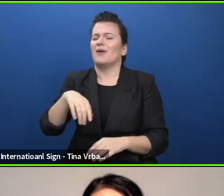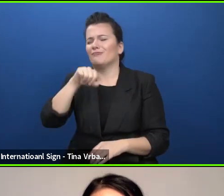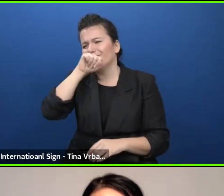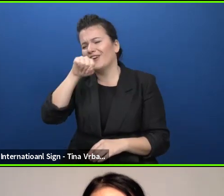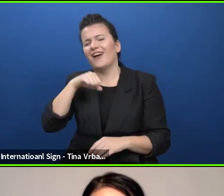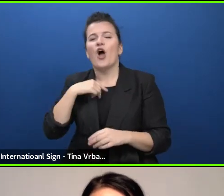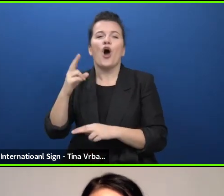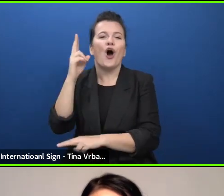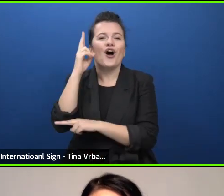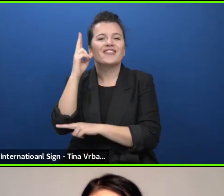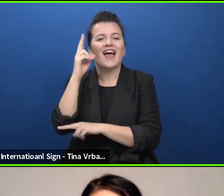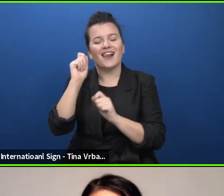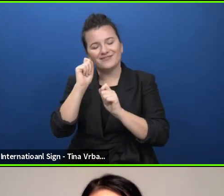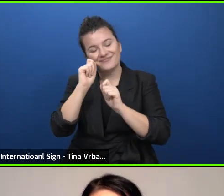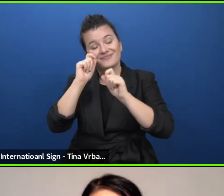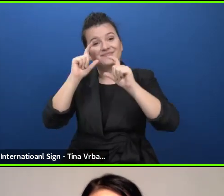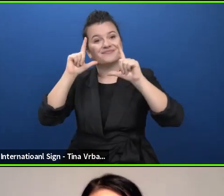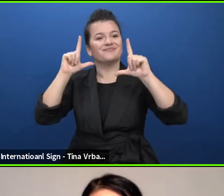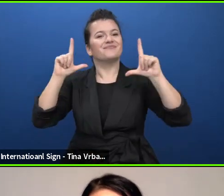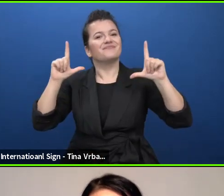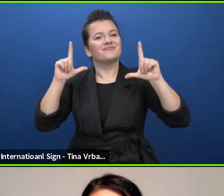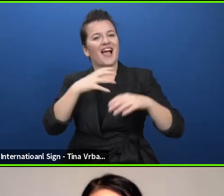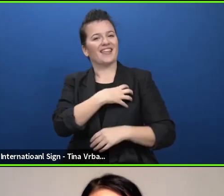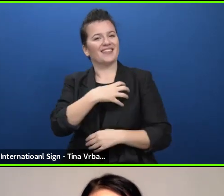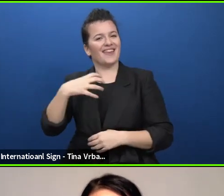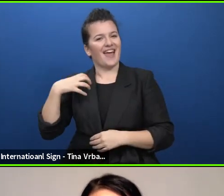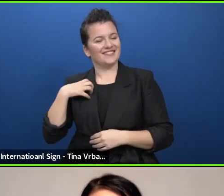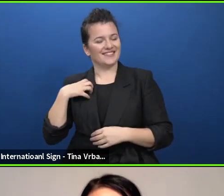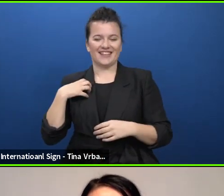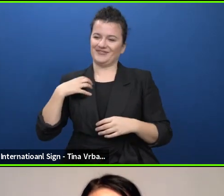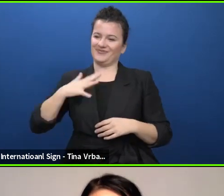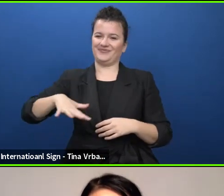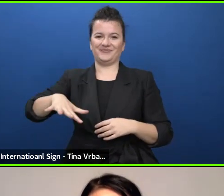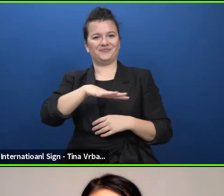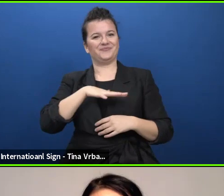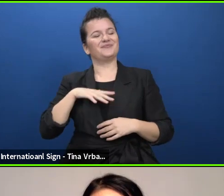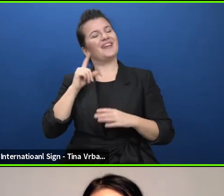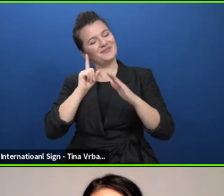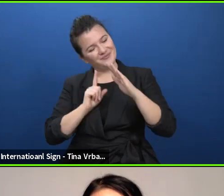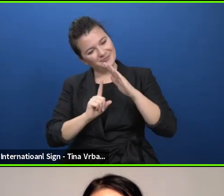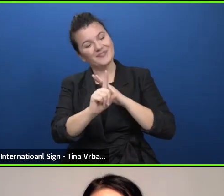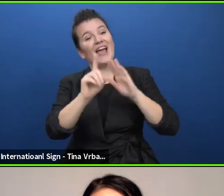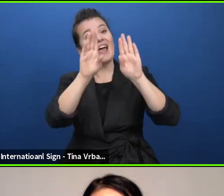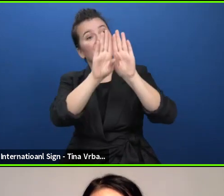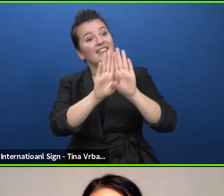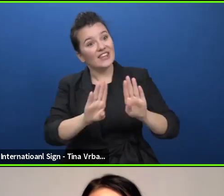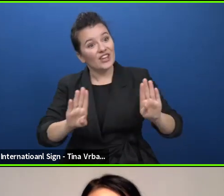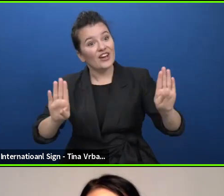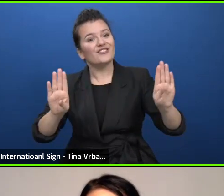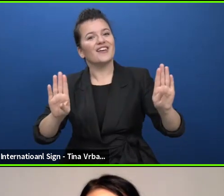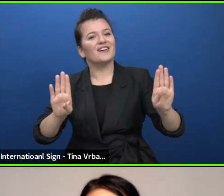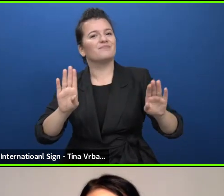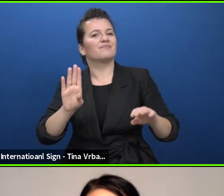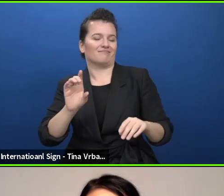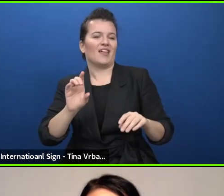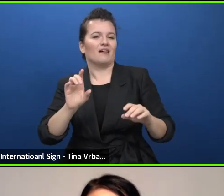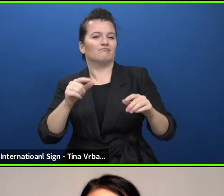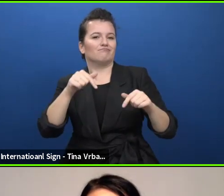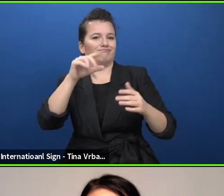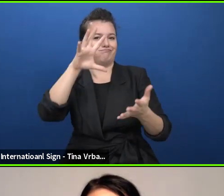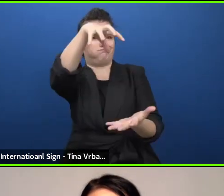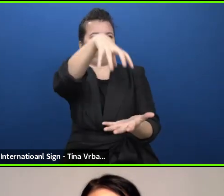morning in Dresden and go to the theatre to the Staatsschauspiel to